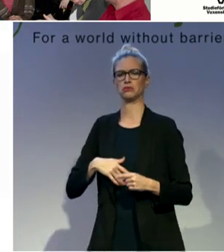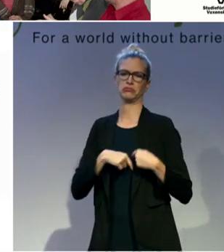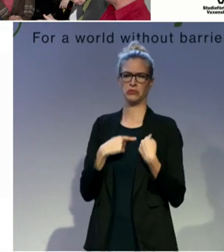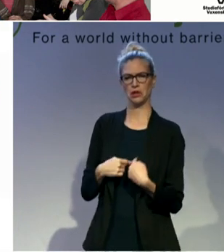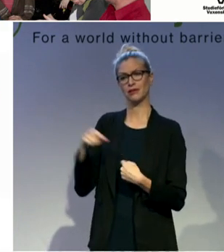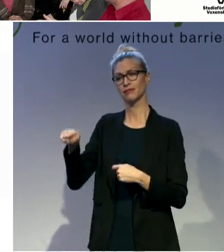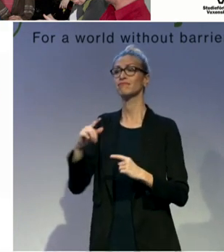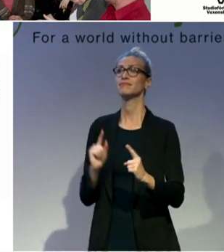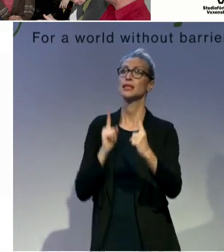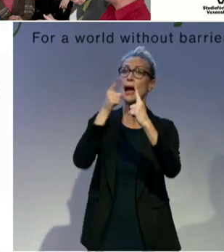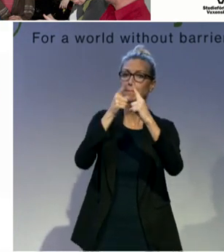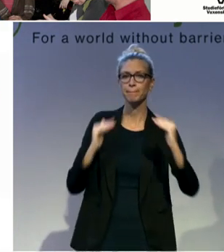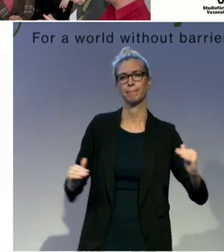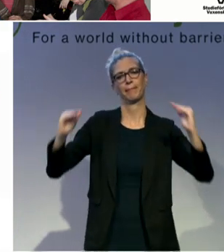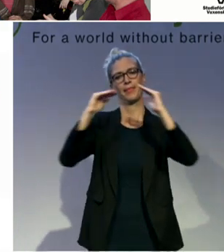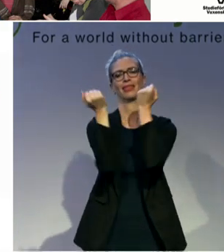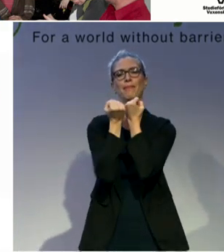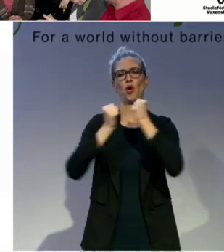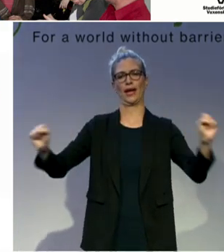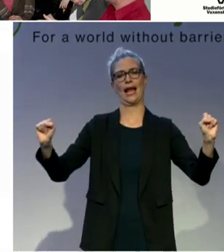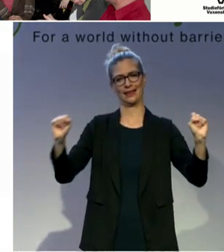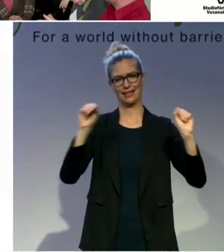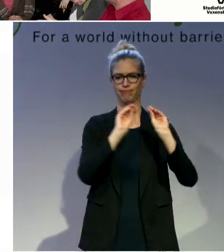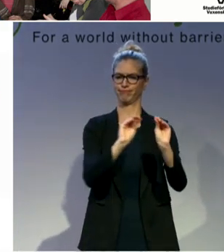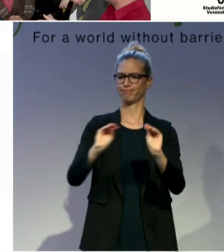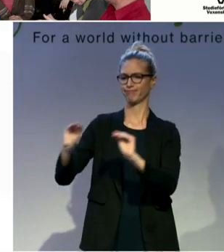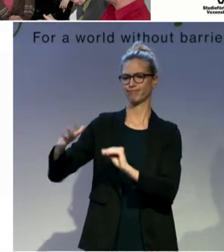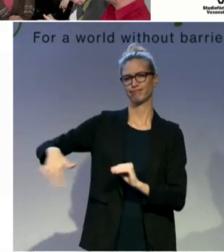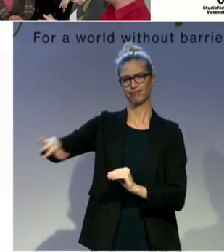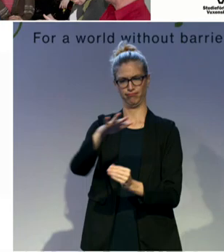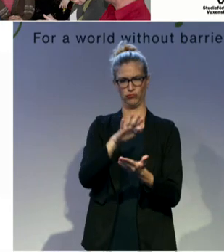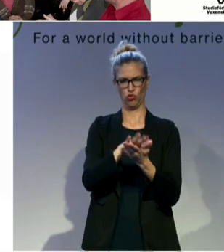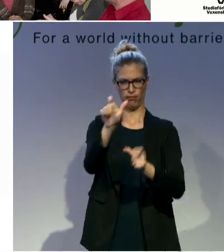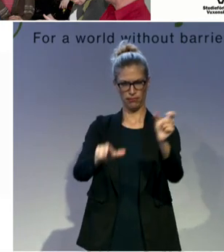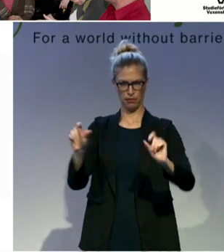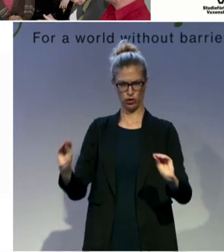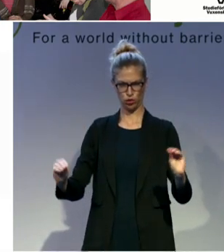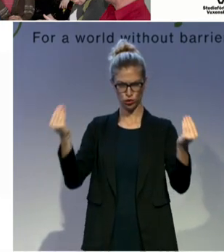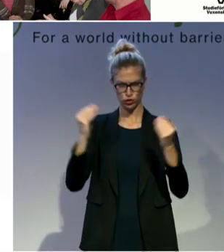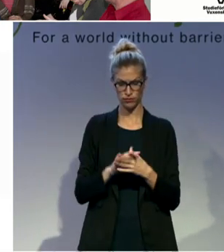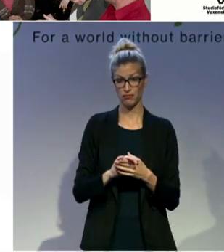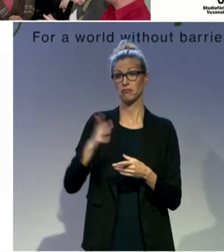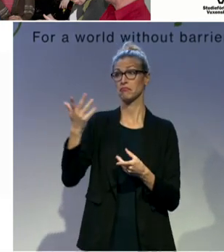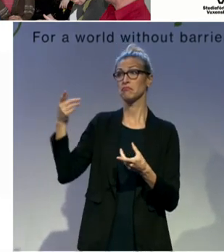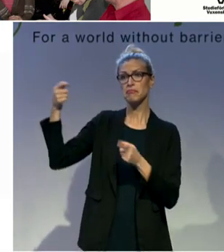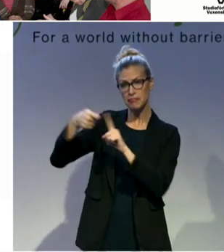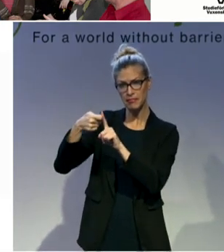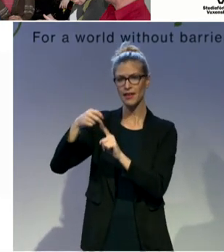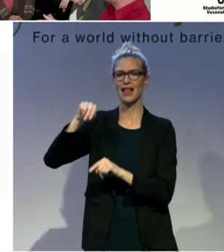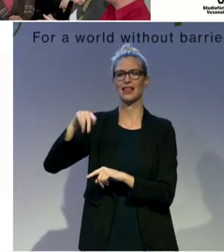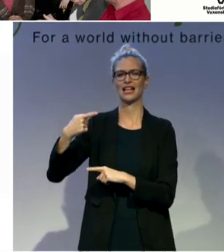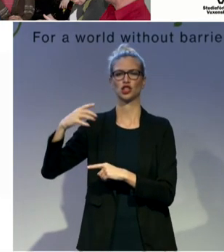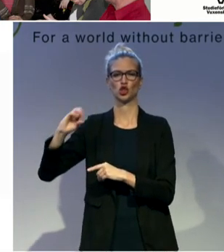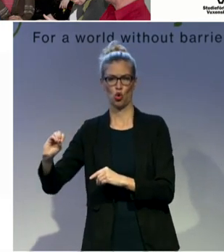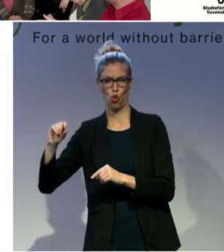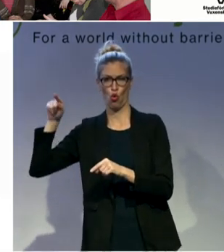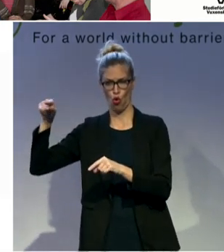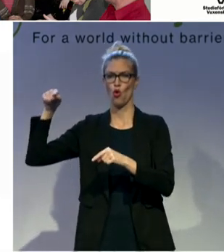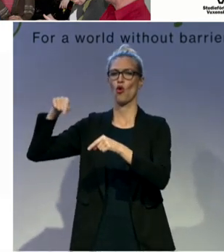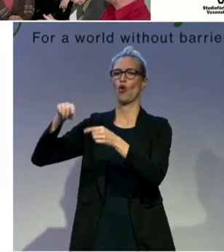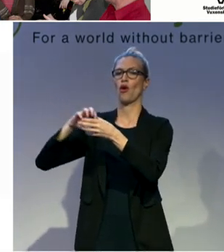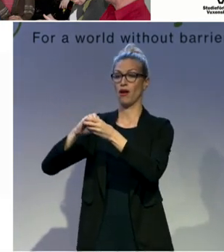to understand is that these NGOs, in their turn, have cooperations with different organizations and groups of people